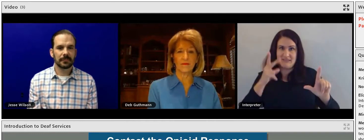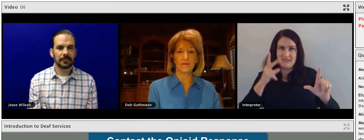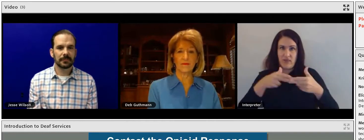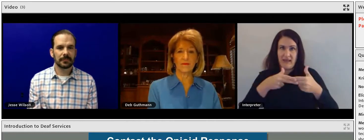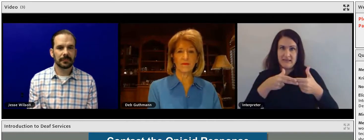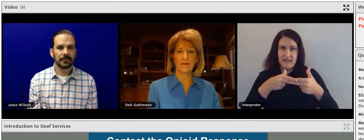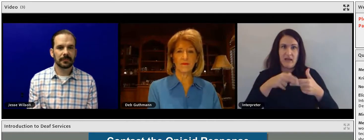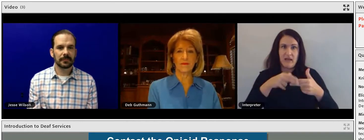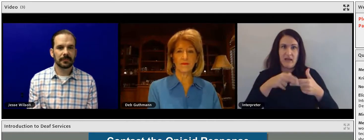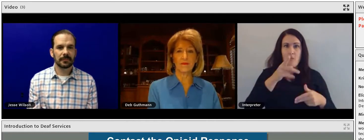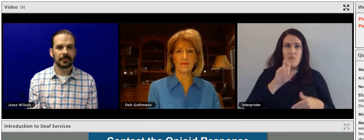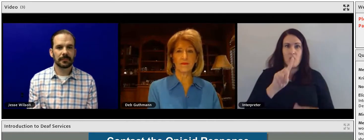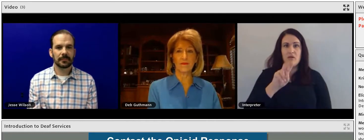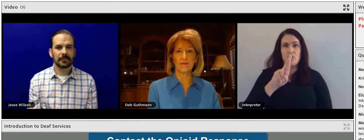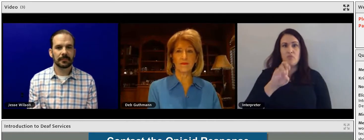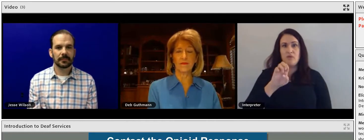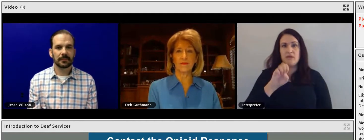slide,